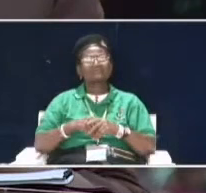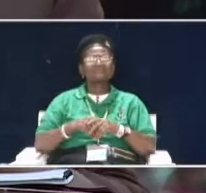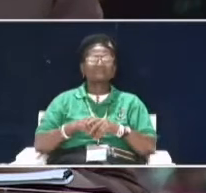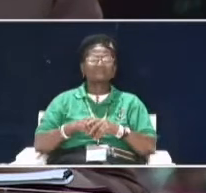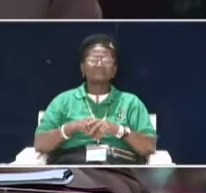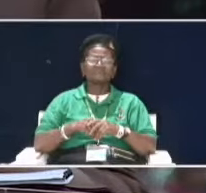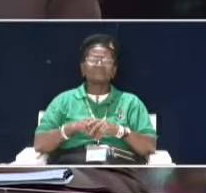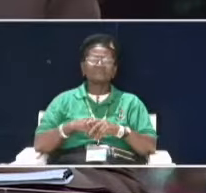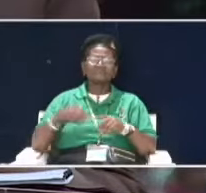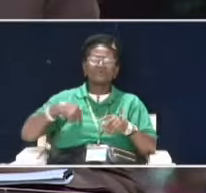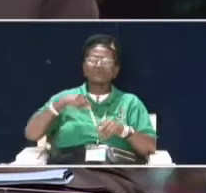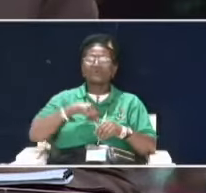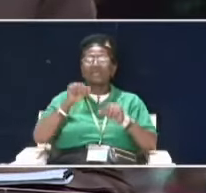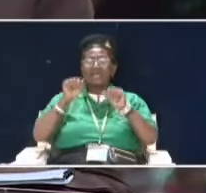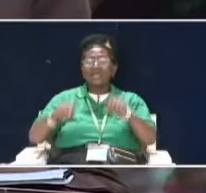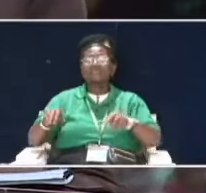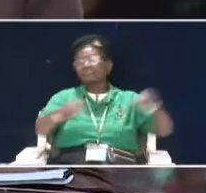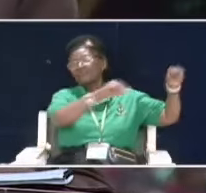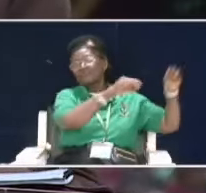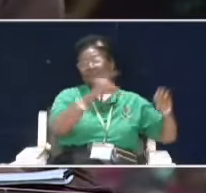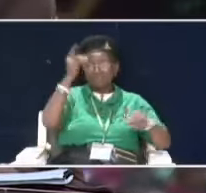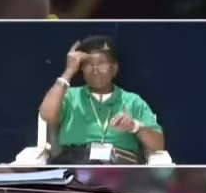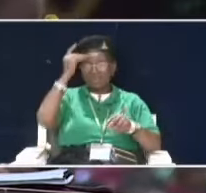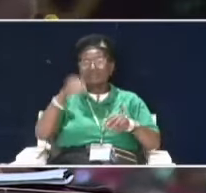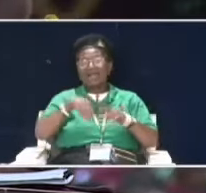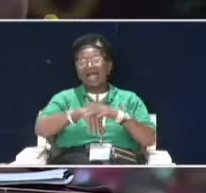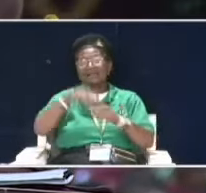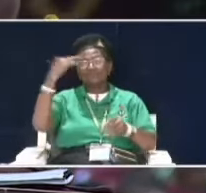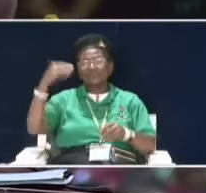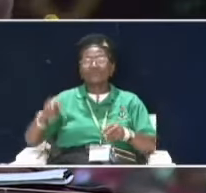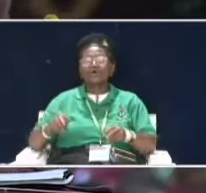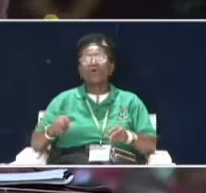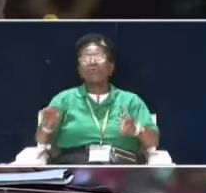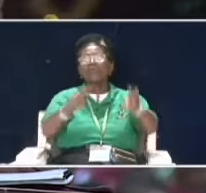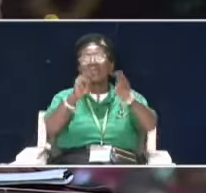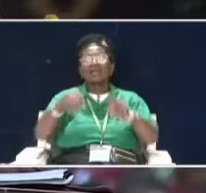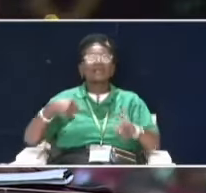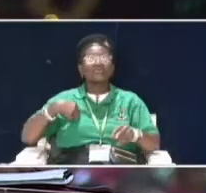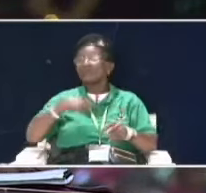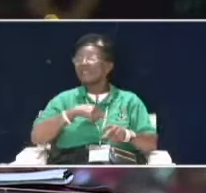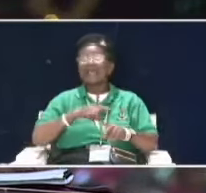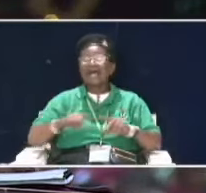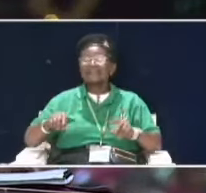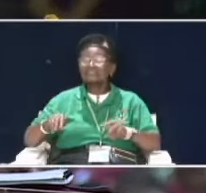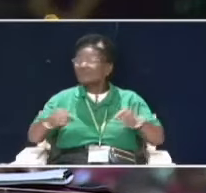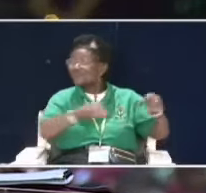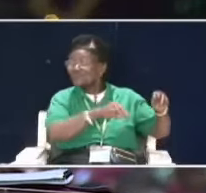We can move demons out of your way. We can't move an angel.